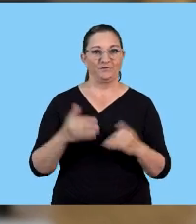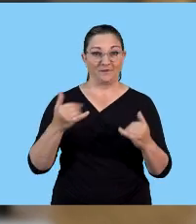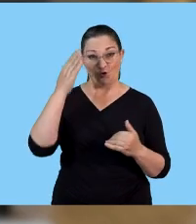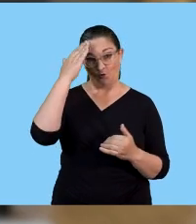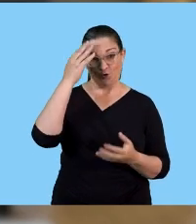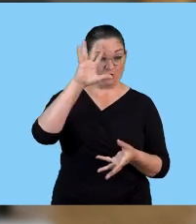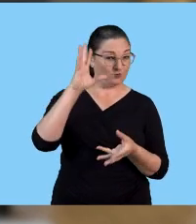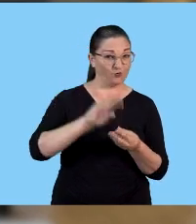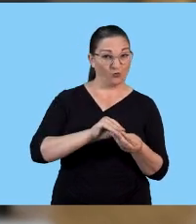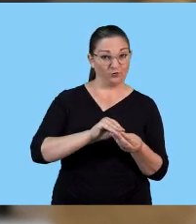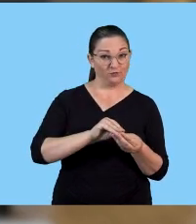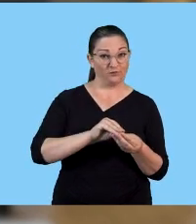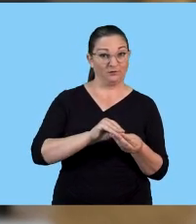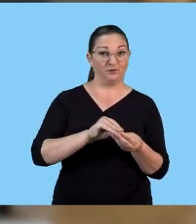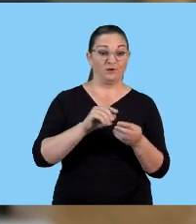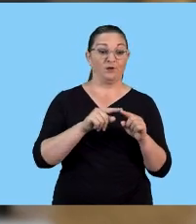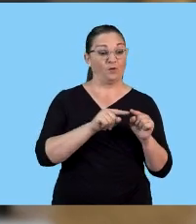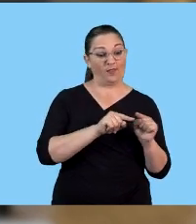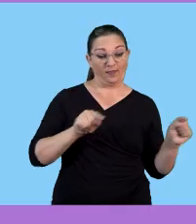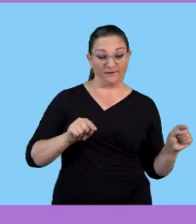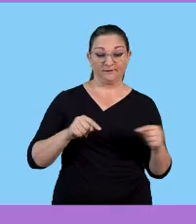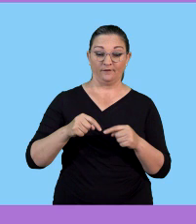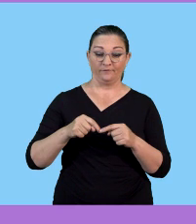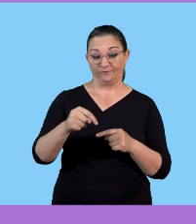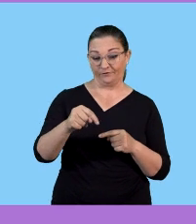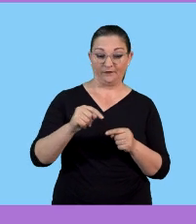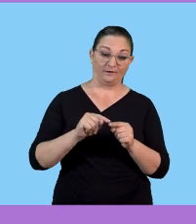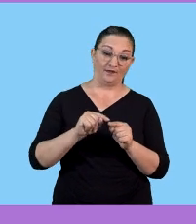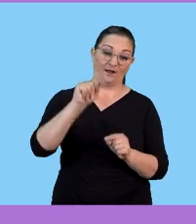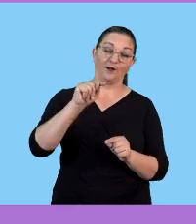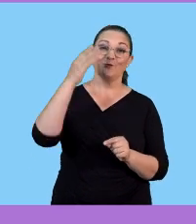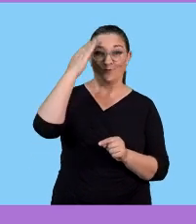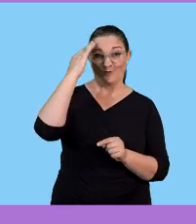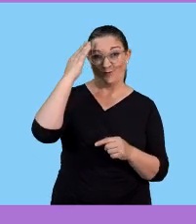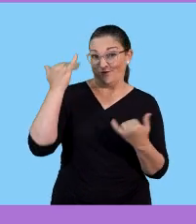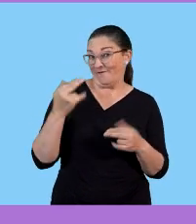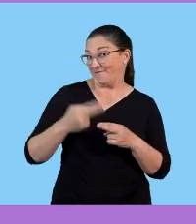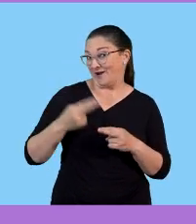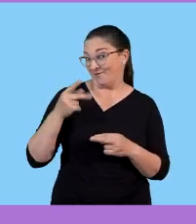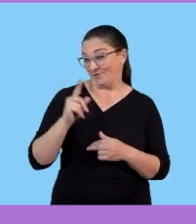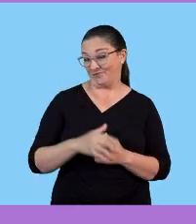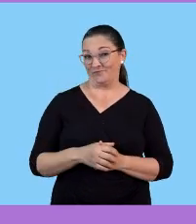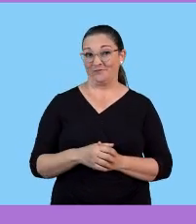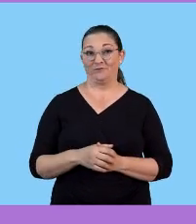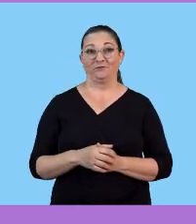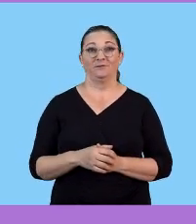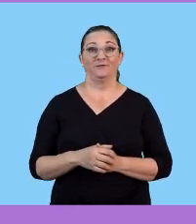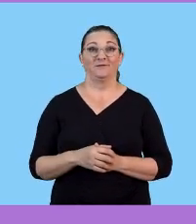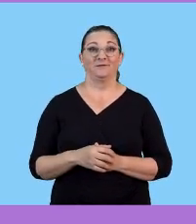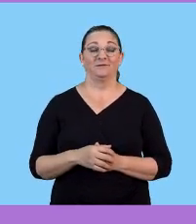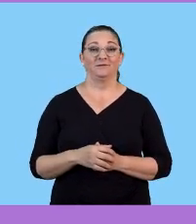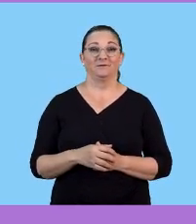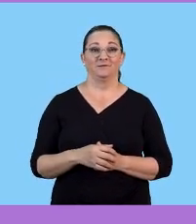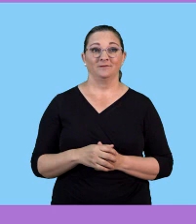width, and across the height. Final step. Therefore, to fit across the bottom layer,